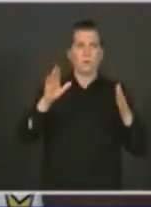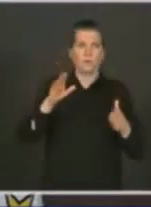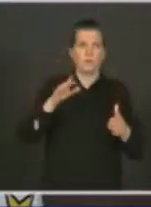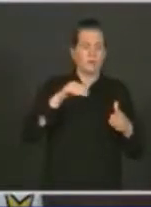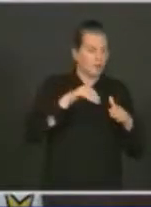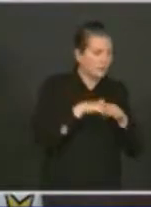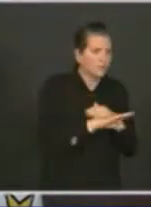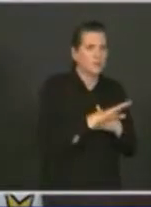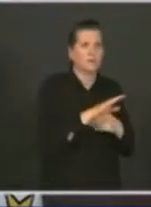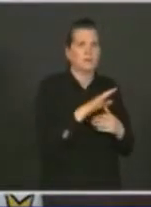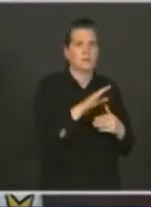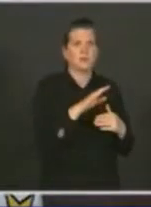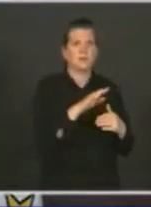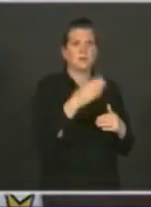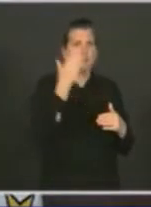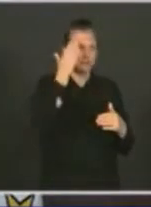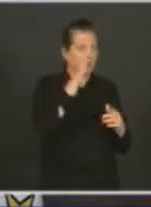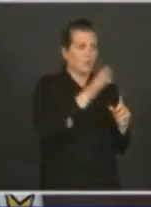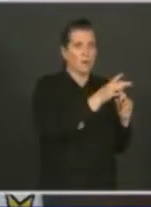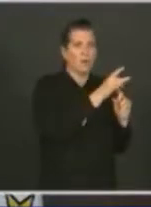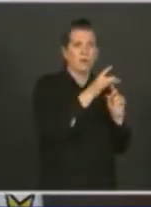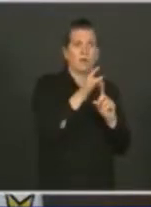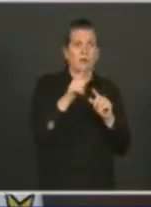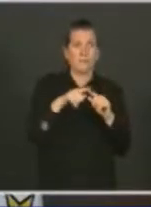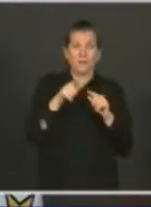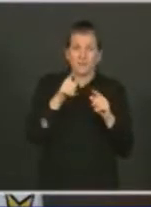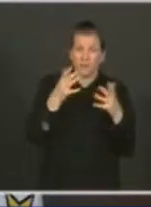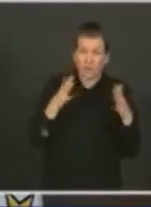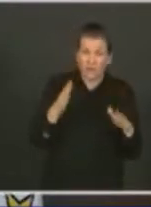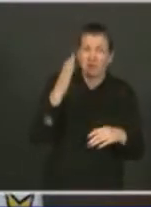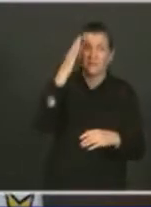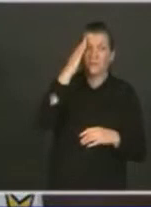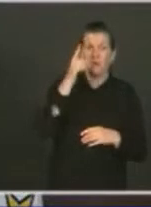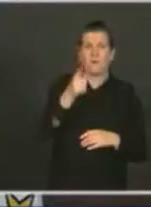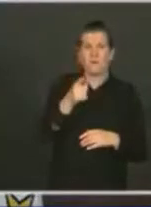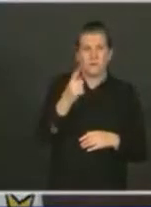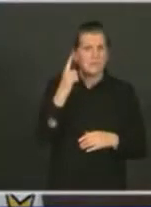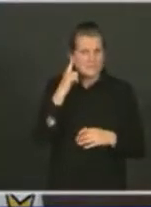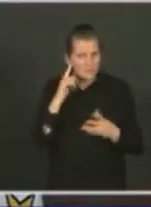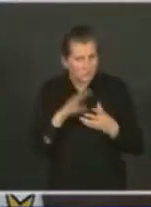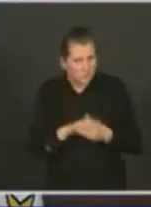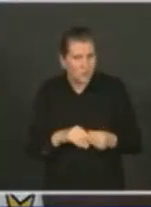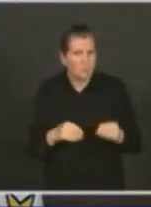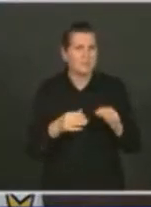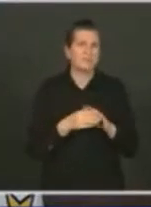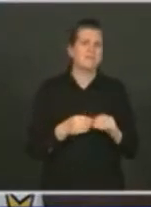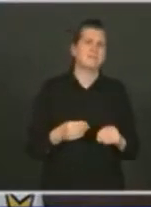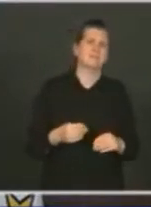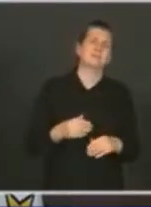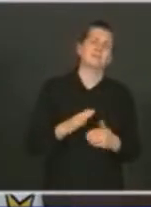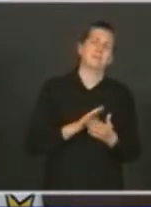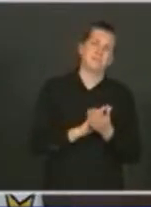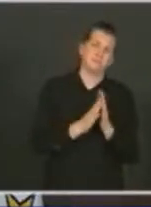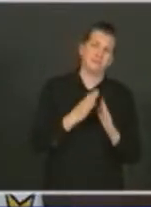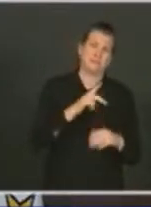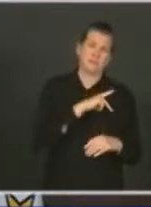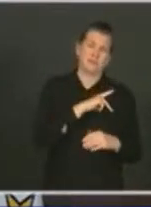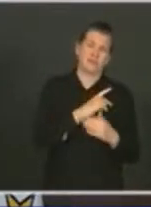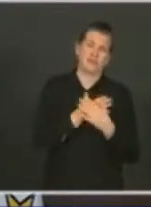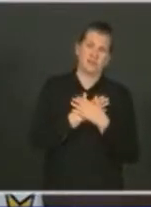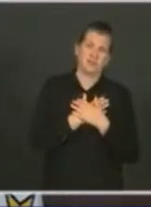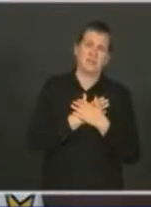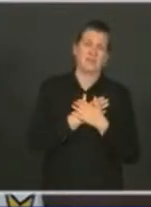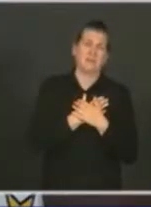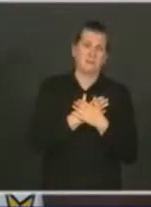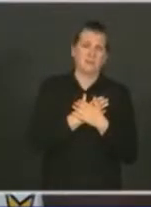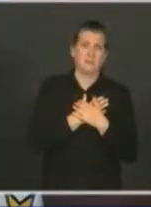yet. All of us do. But once you know, and once you hear these stories, and once it becomes personal, that less than 1% fatality